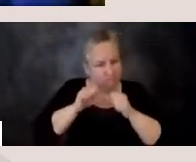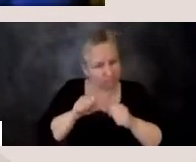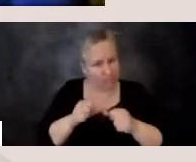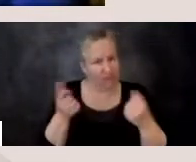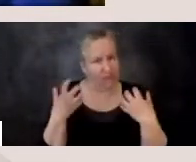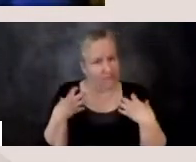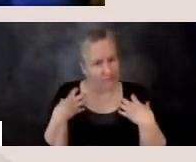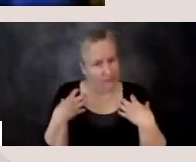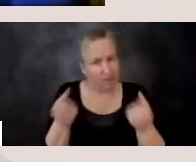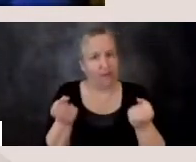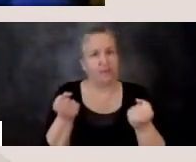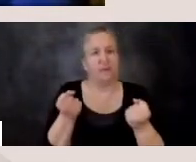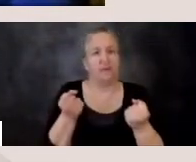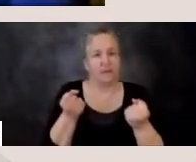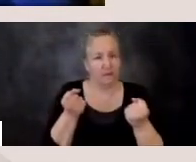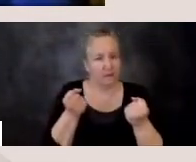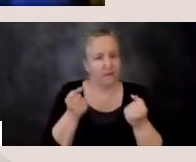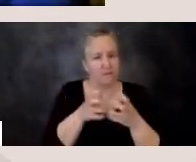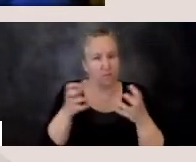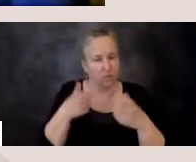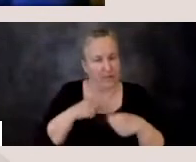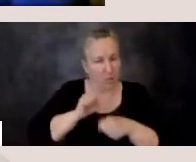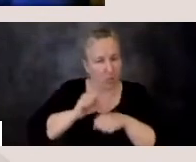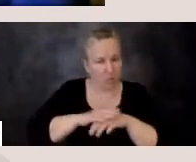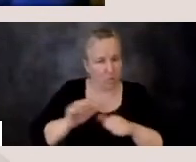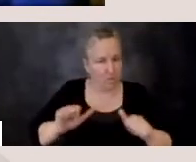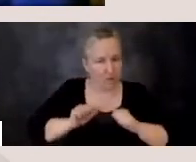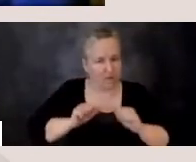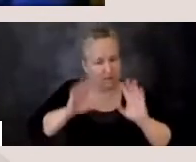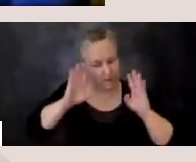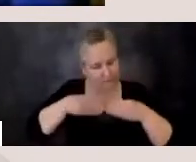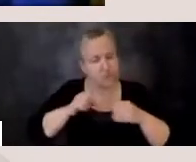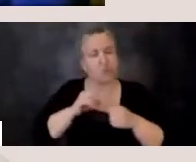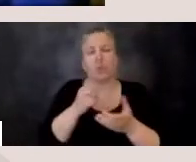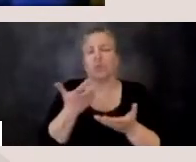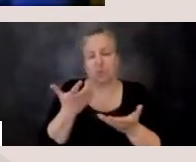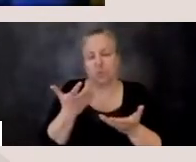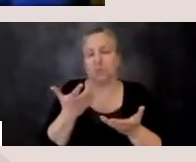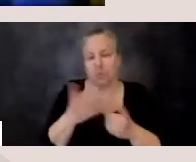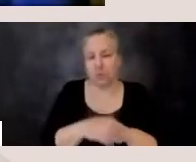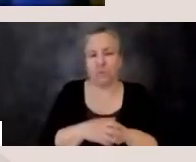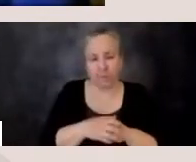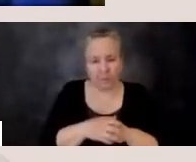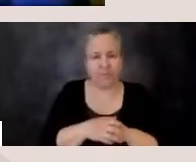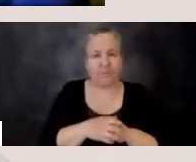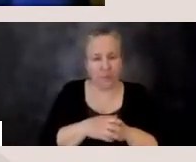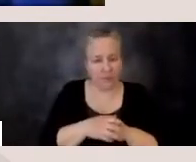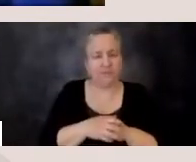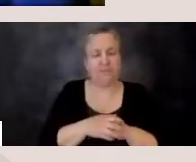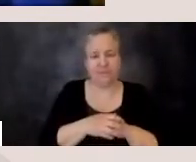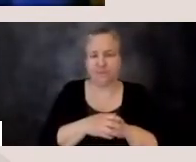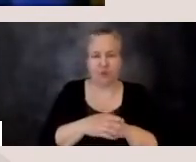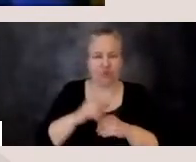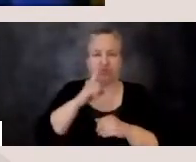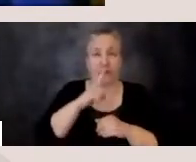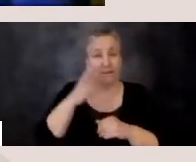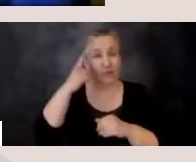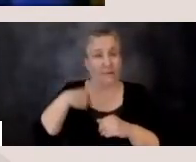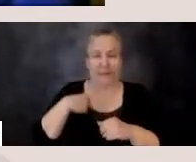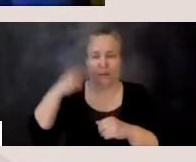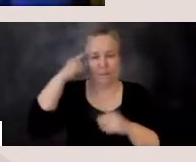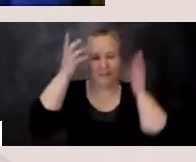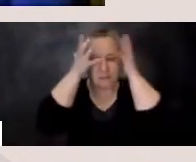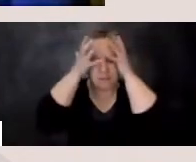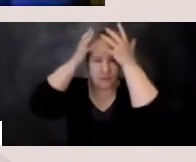and as best as I can work on myself. So it was just like a mental shift, a physical shift,